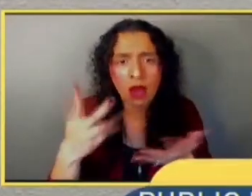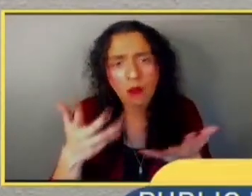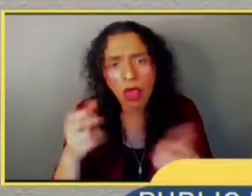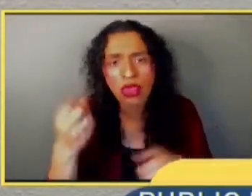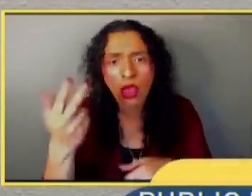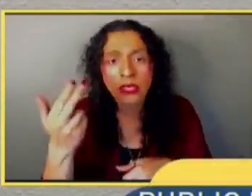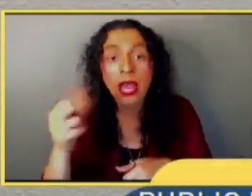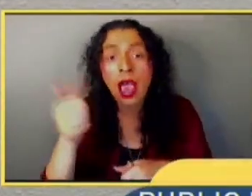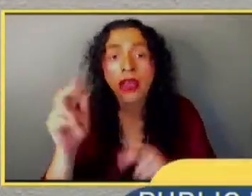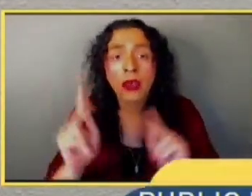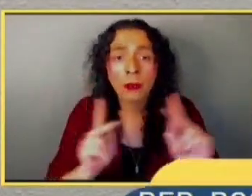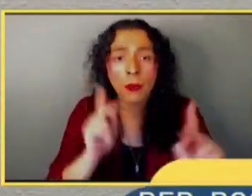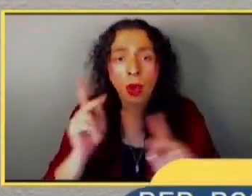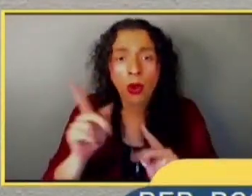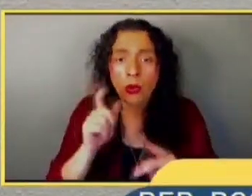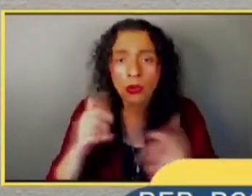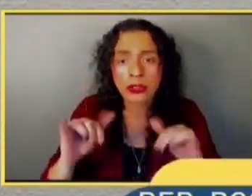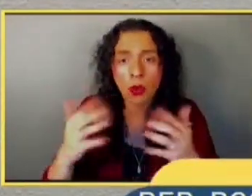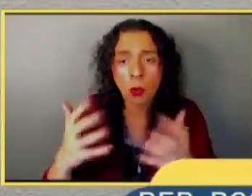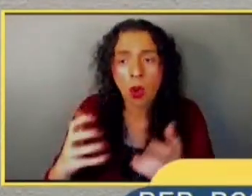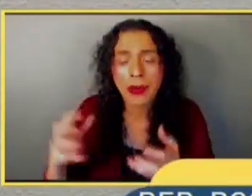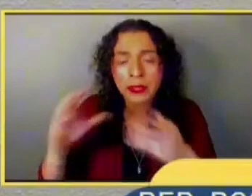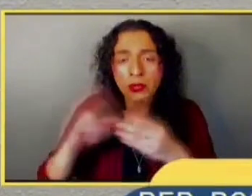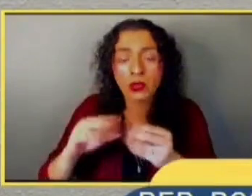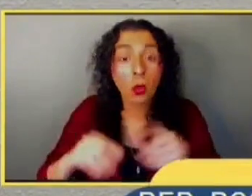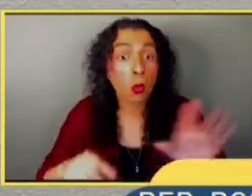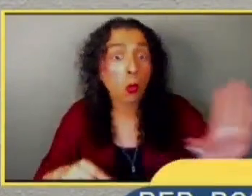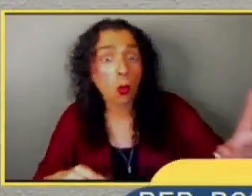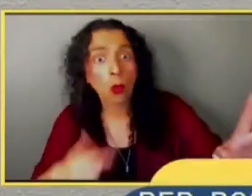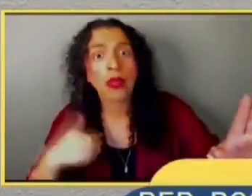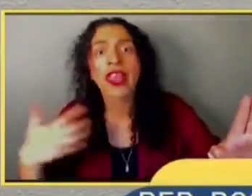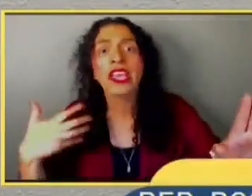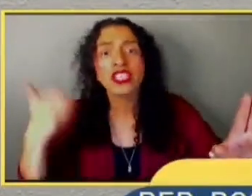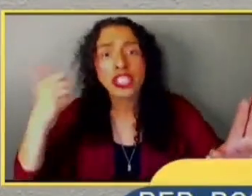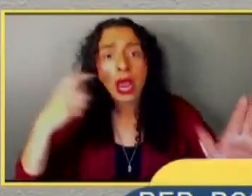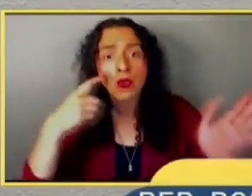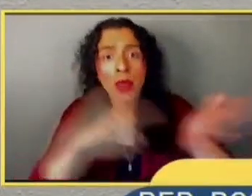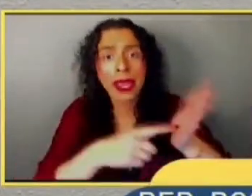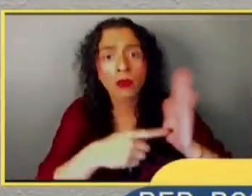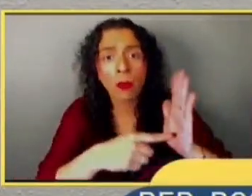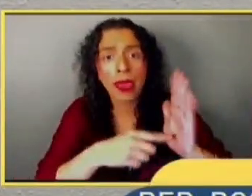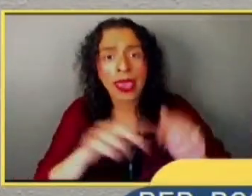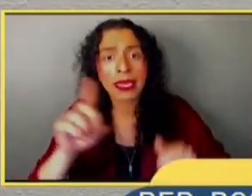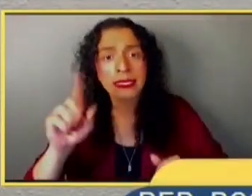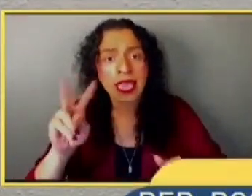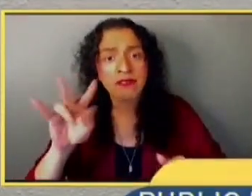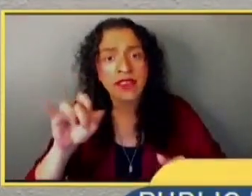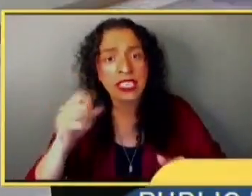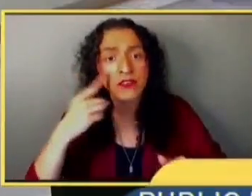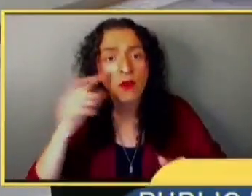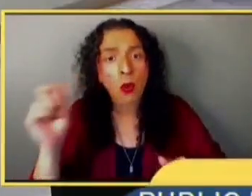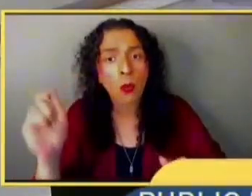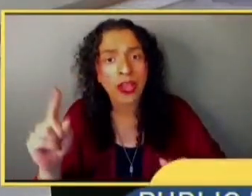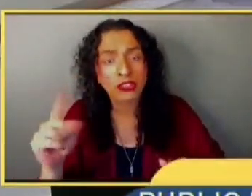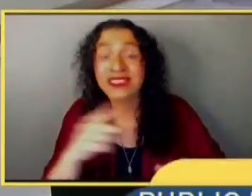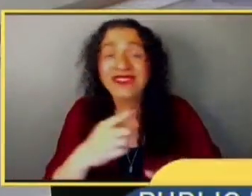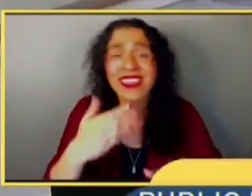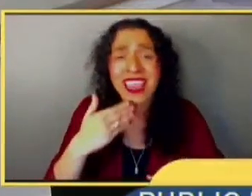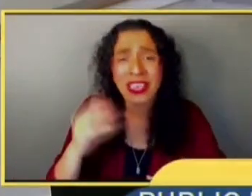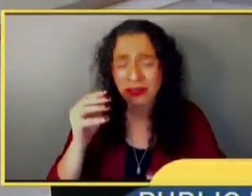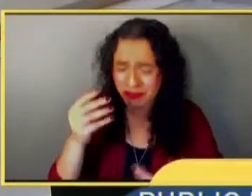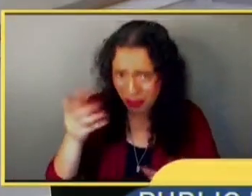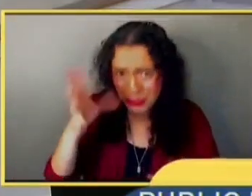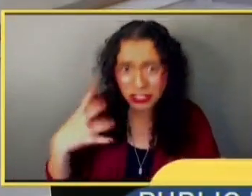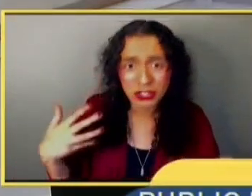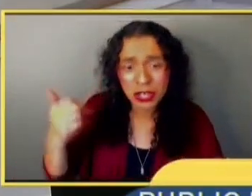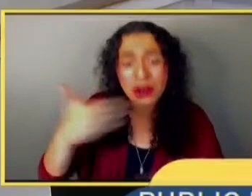to testify today. I have the chair recognizes Representative Davis for a question. Oh, thank you, Mr. Chair. Yes, good morning, Judge Galvan,